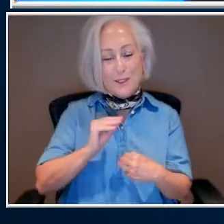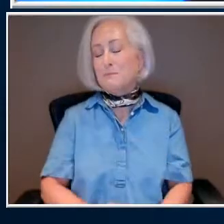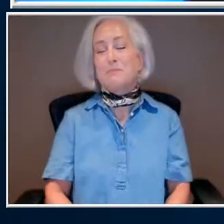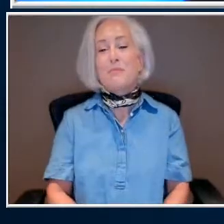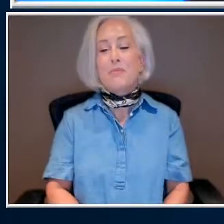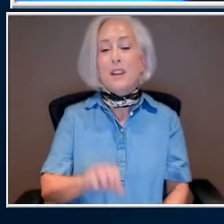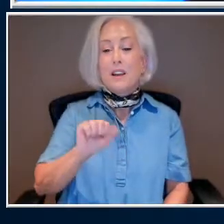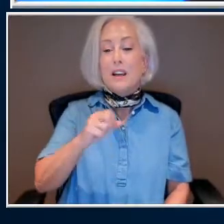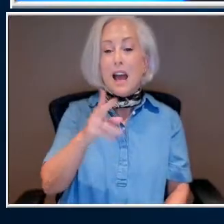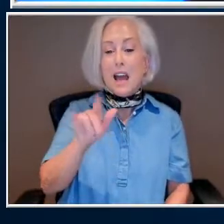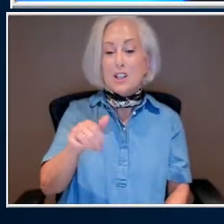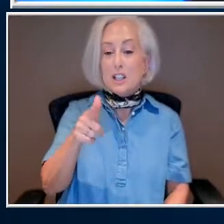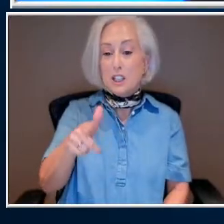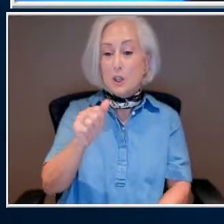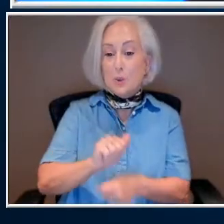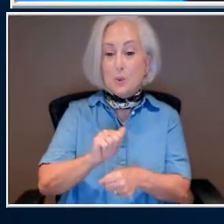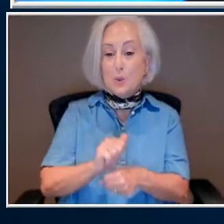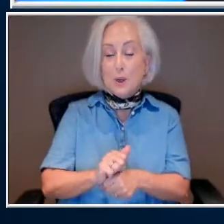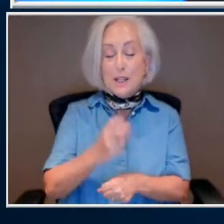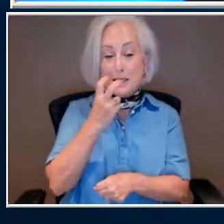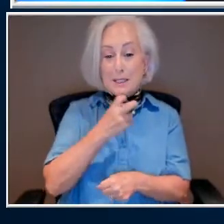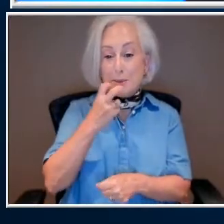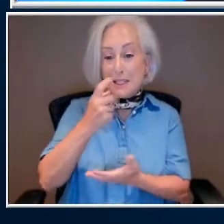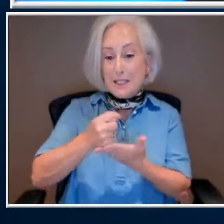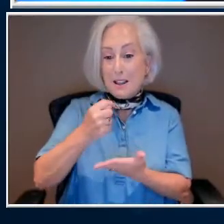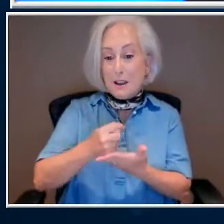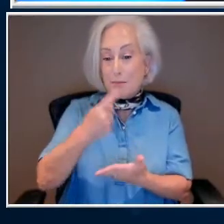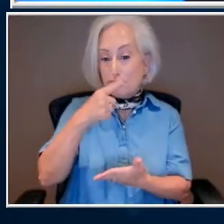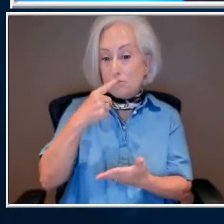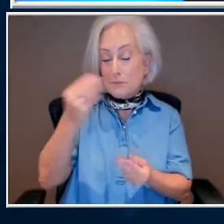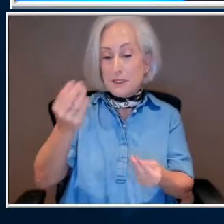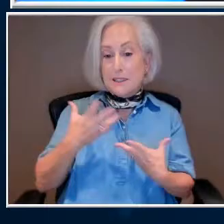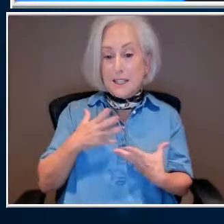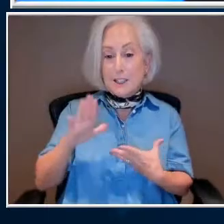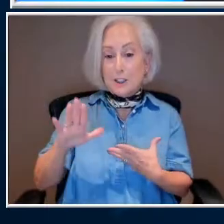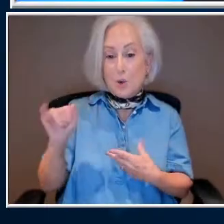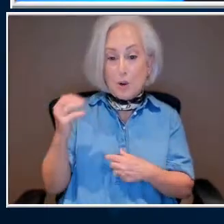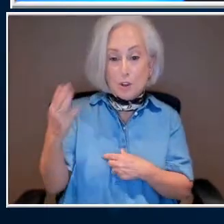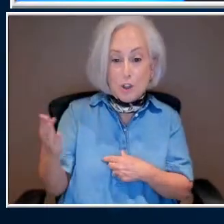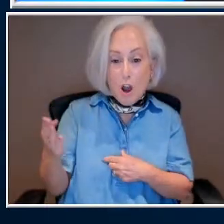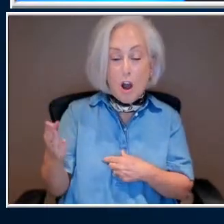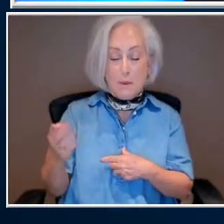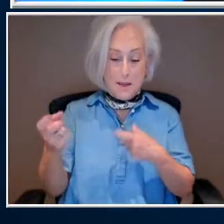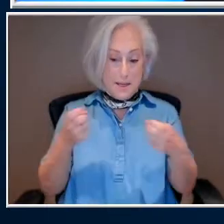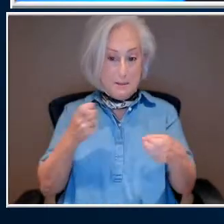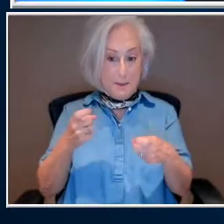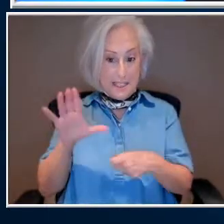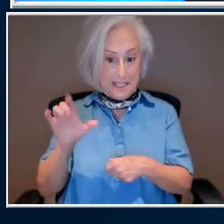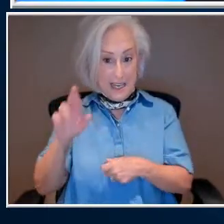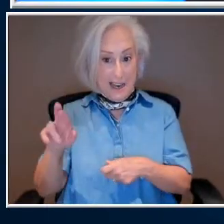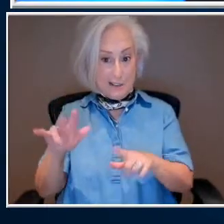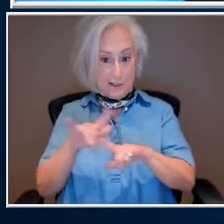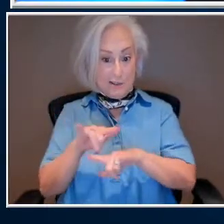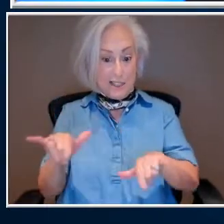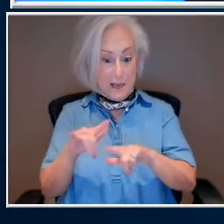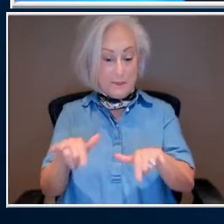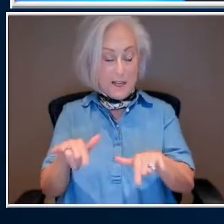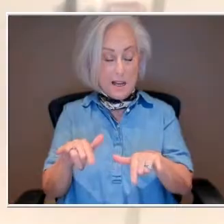as a speech therapist. Tell us about your job and dealing with cancer at the same time. That can never be